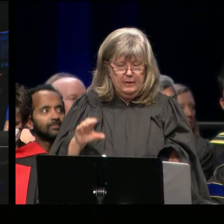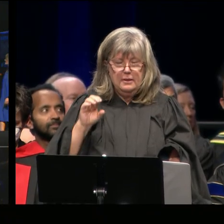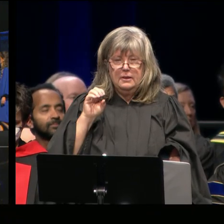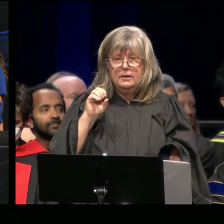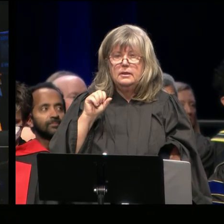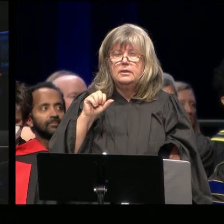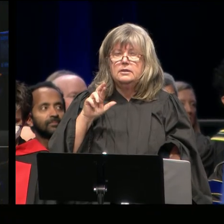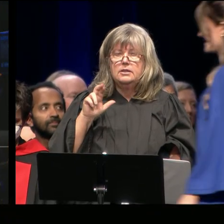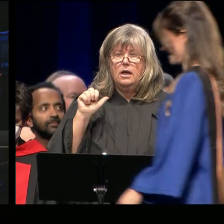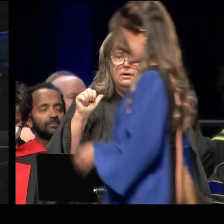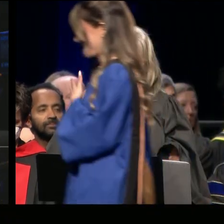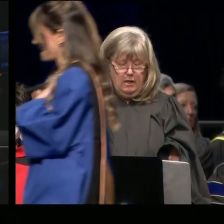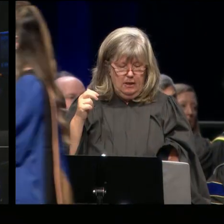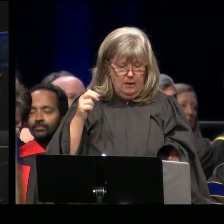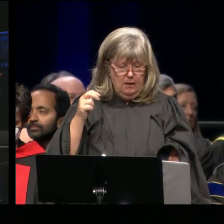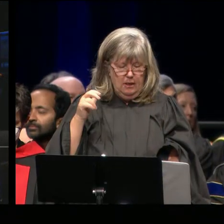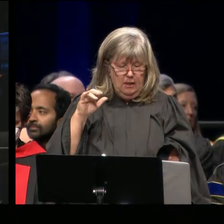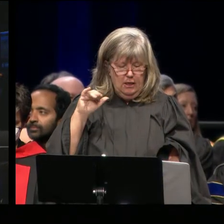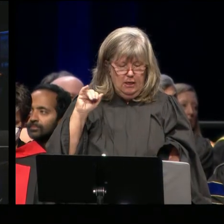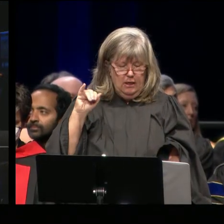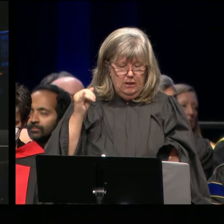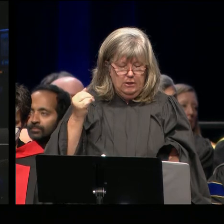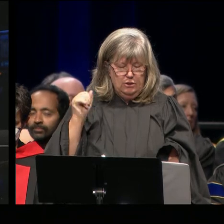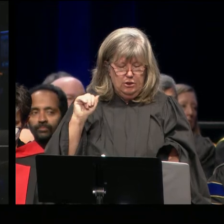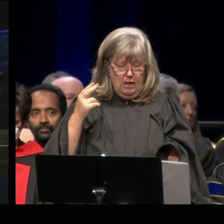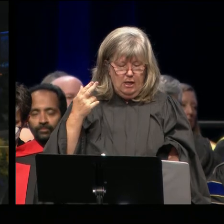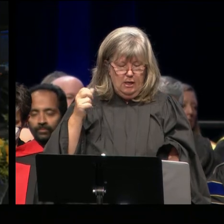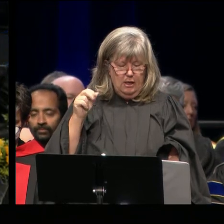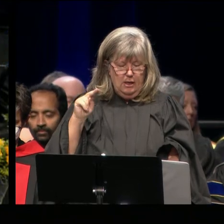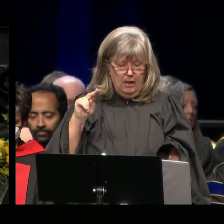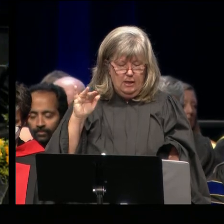Sara Jahanifar, with distinction.